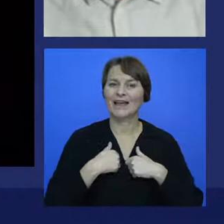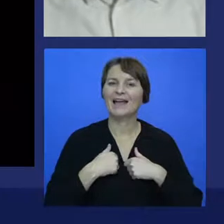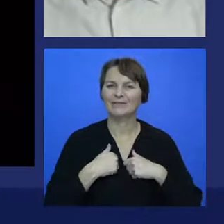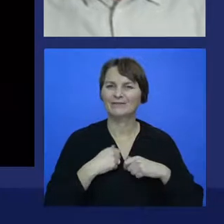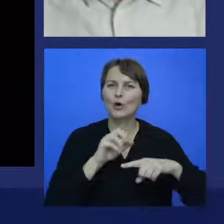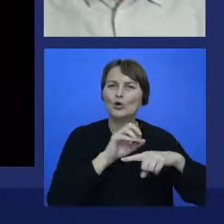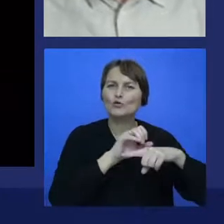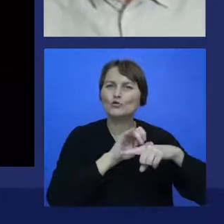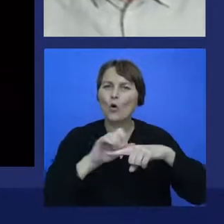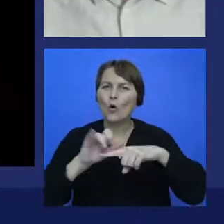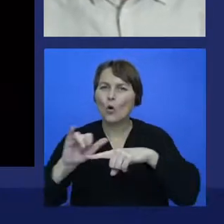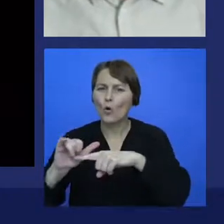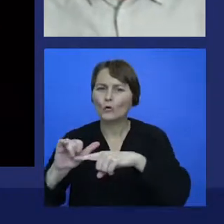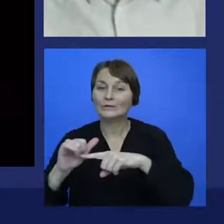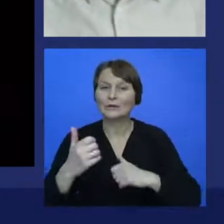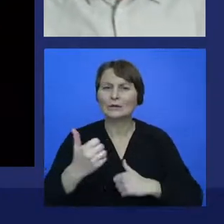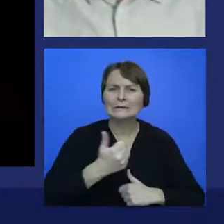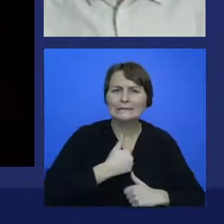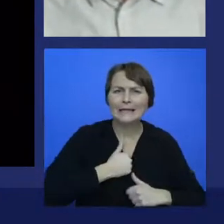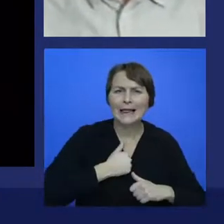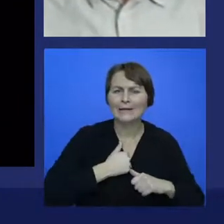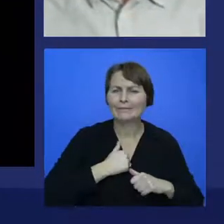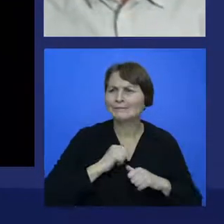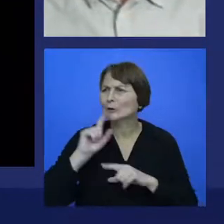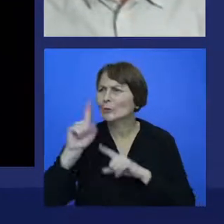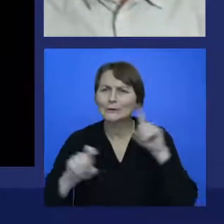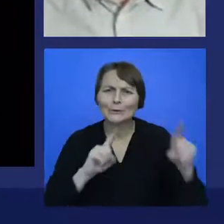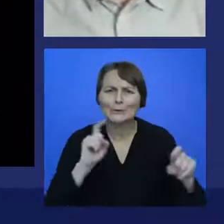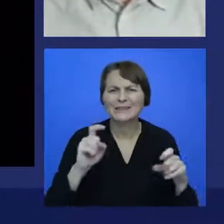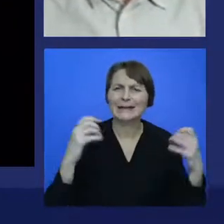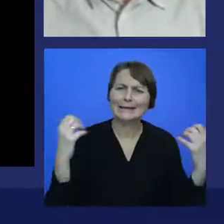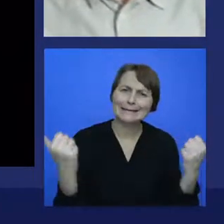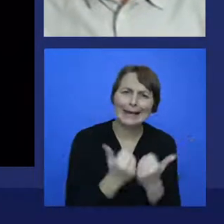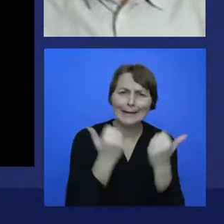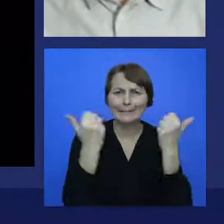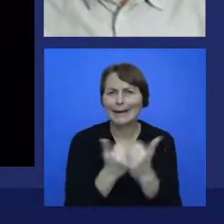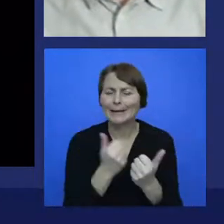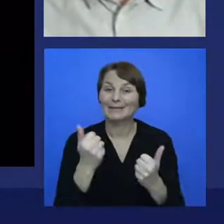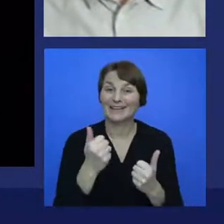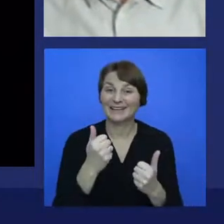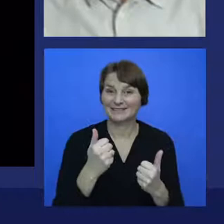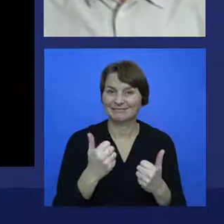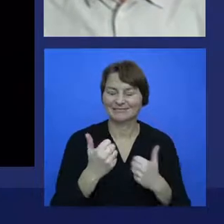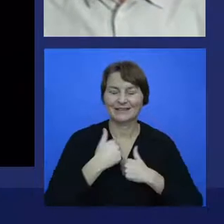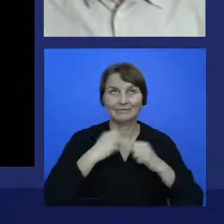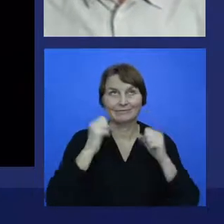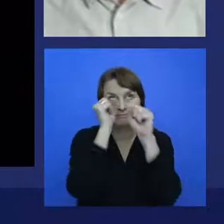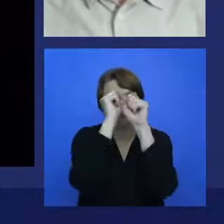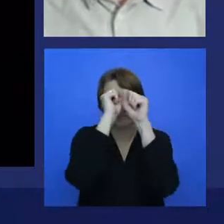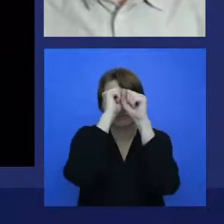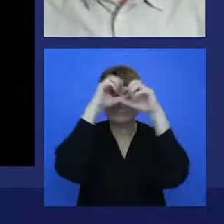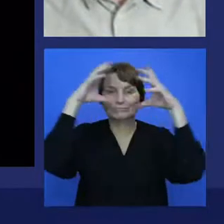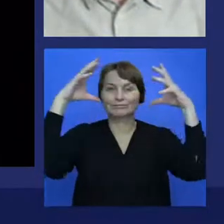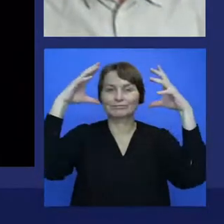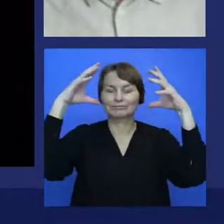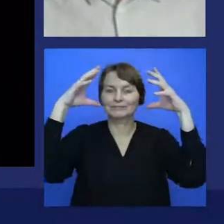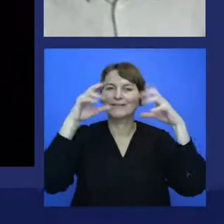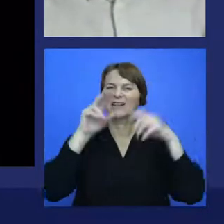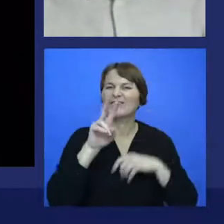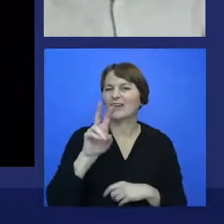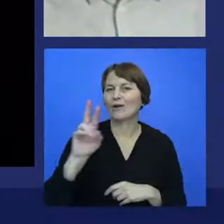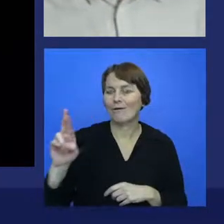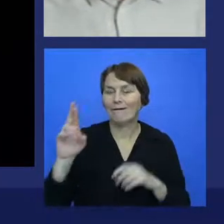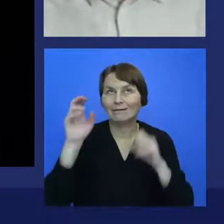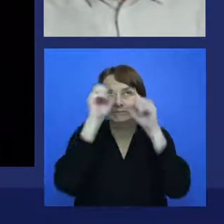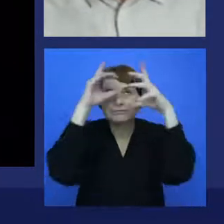together, take selfies, lots of, you know, fun things to do in VR. So it does seem like some fun on the surface,